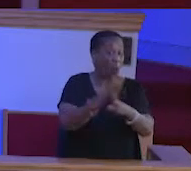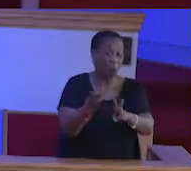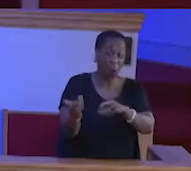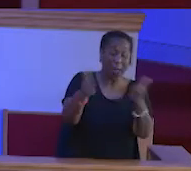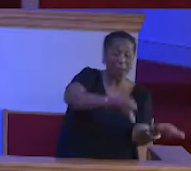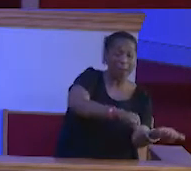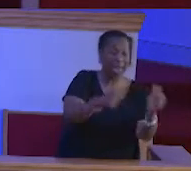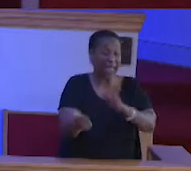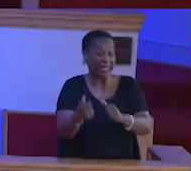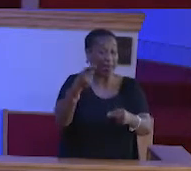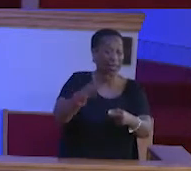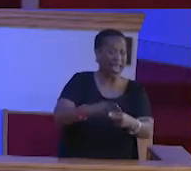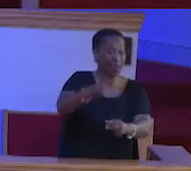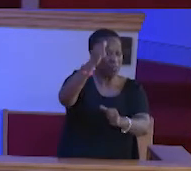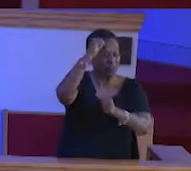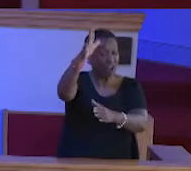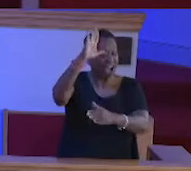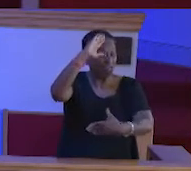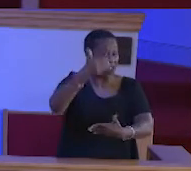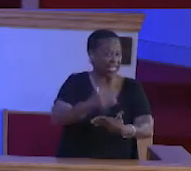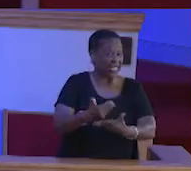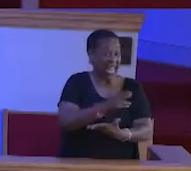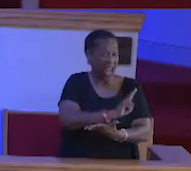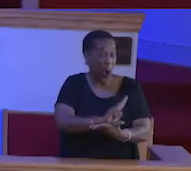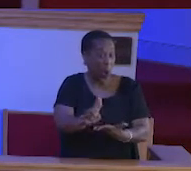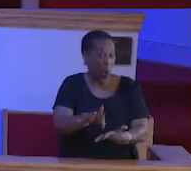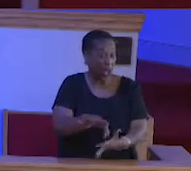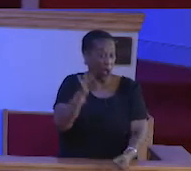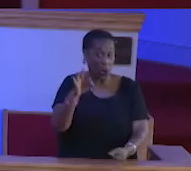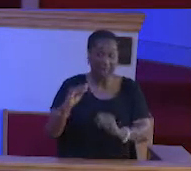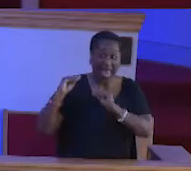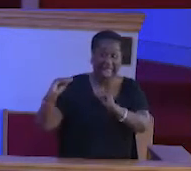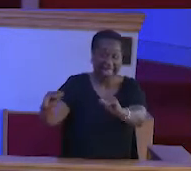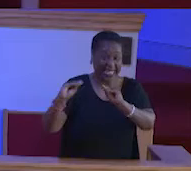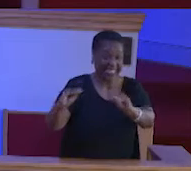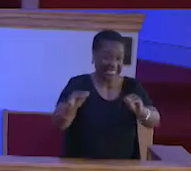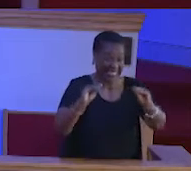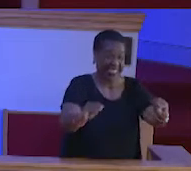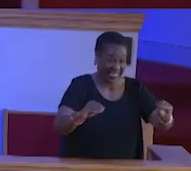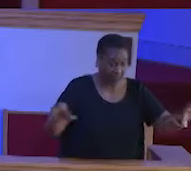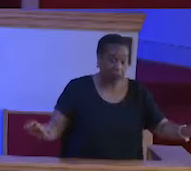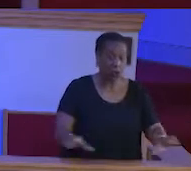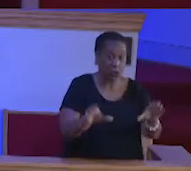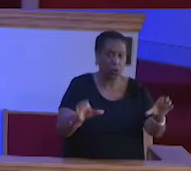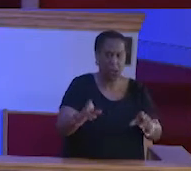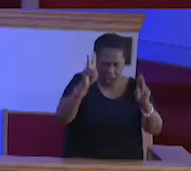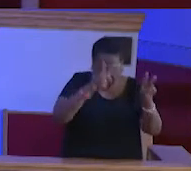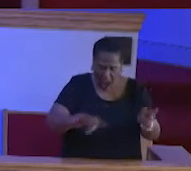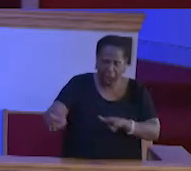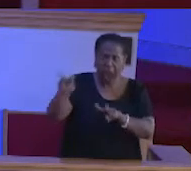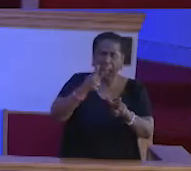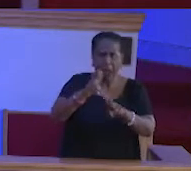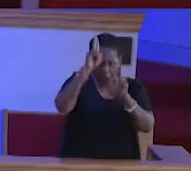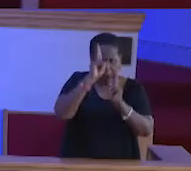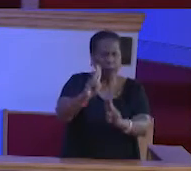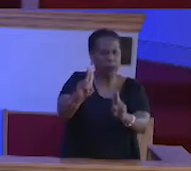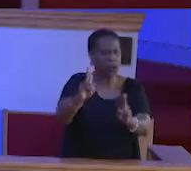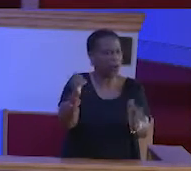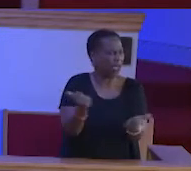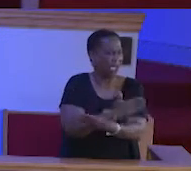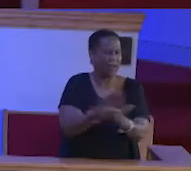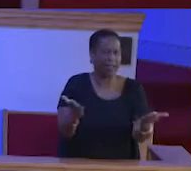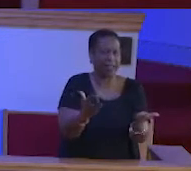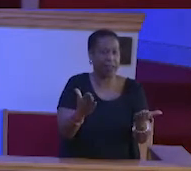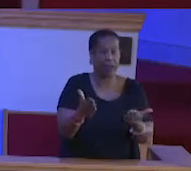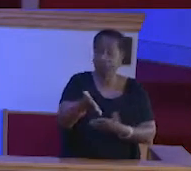in the name of the Father and Son and the Holy Ghost, and teach them to do, observe all things that I have commanded you.